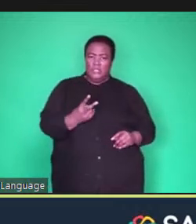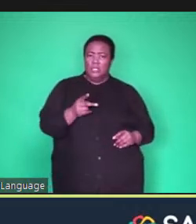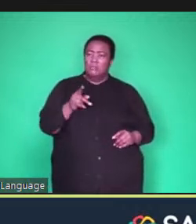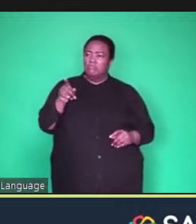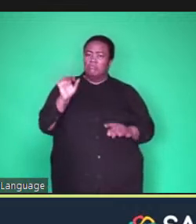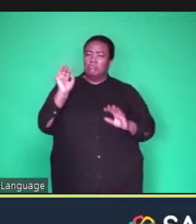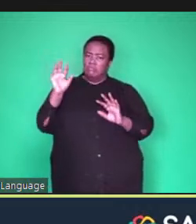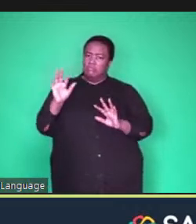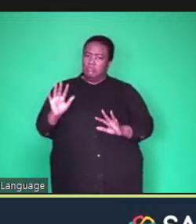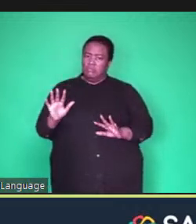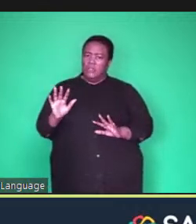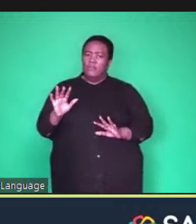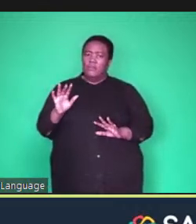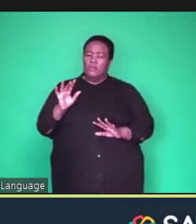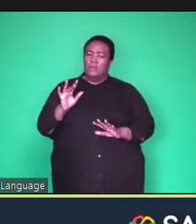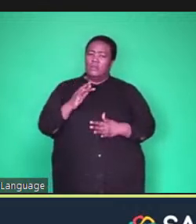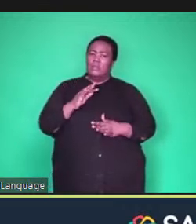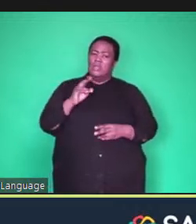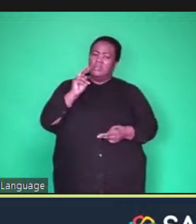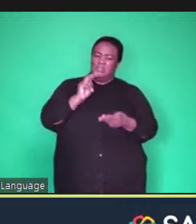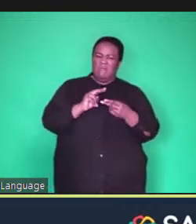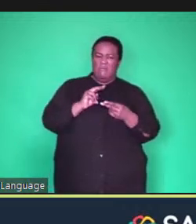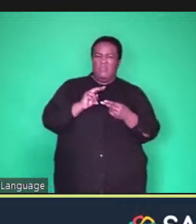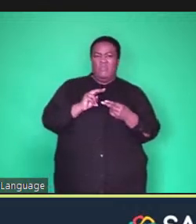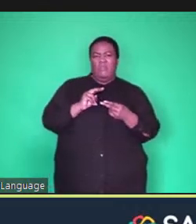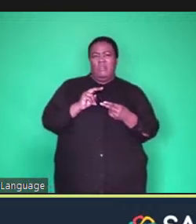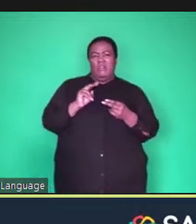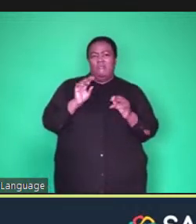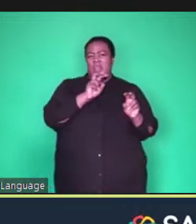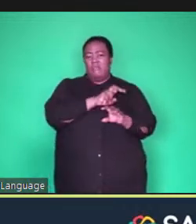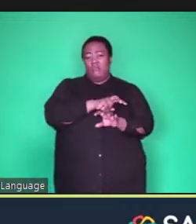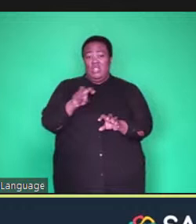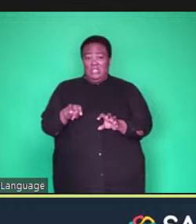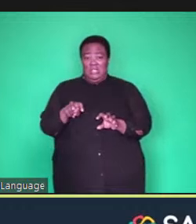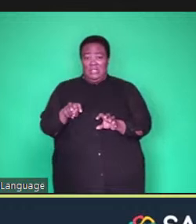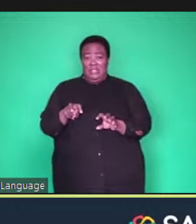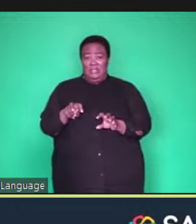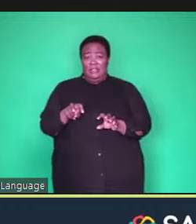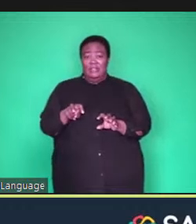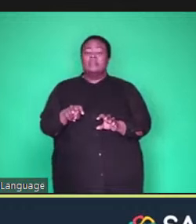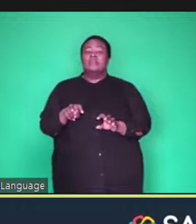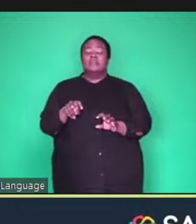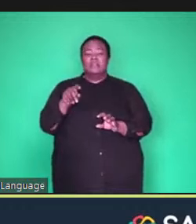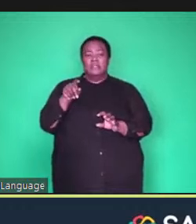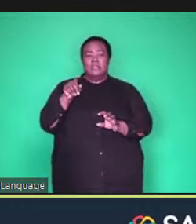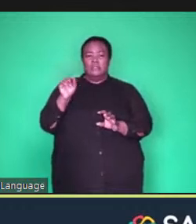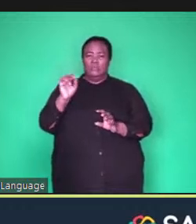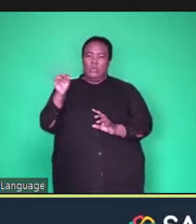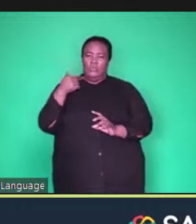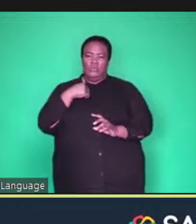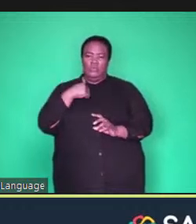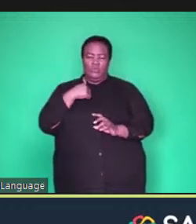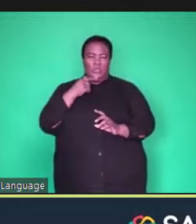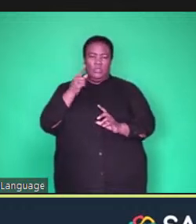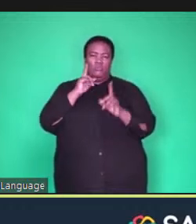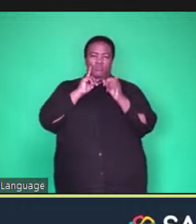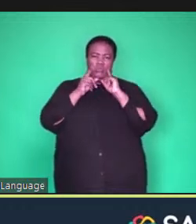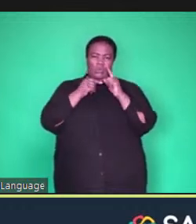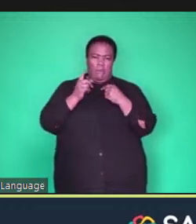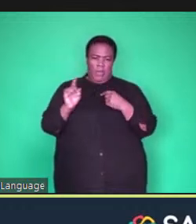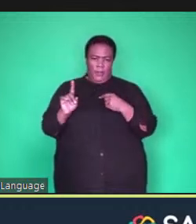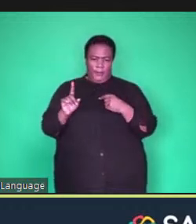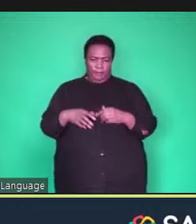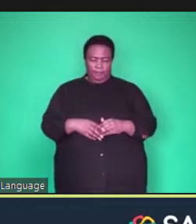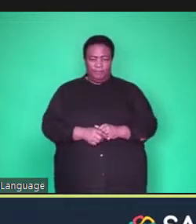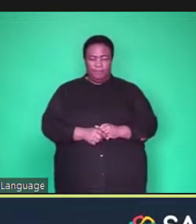Temporary migration is another way of talking about non-resident household membership. And I think that was the sense that Dori was giving us